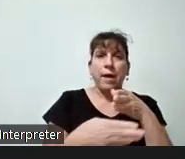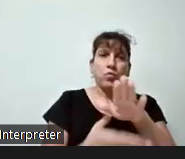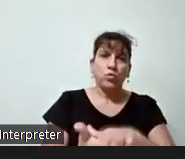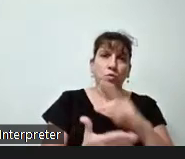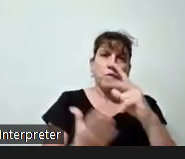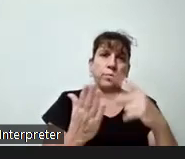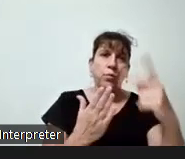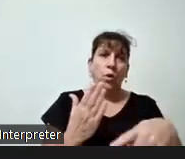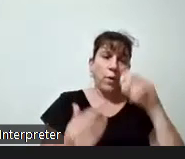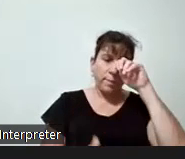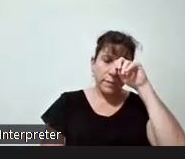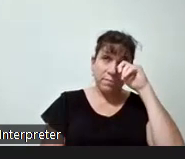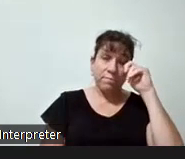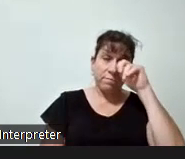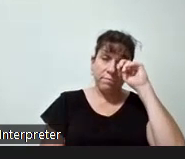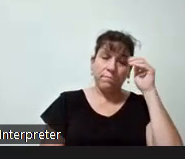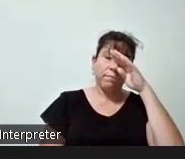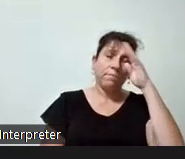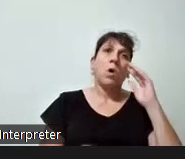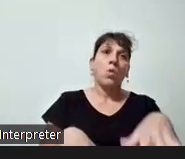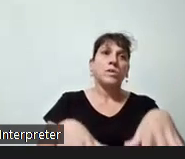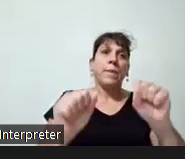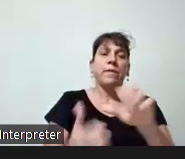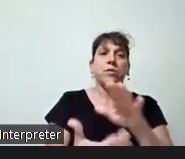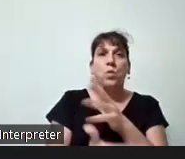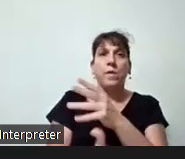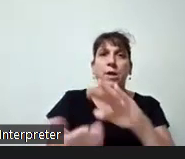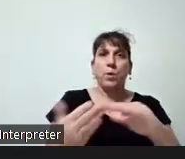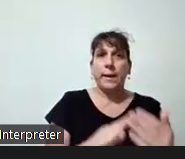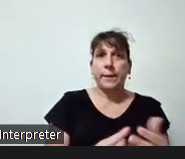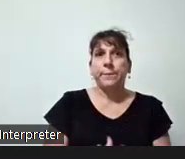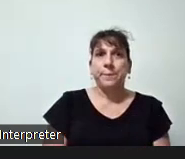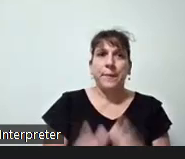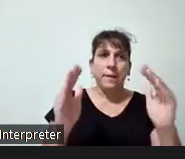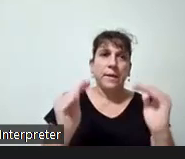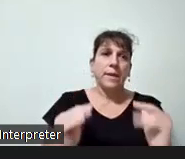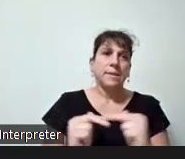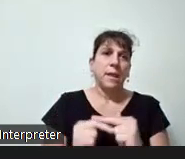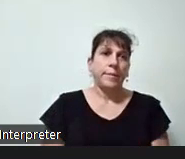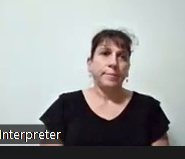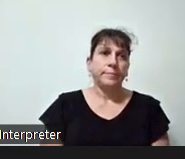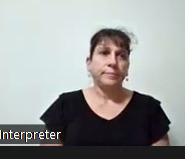programs hosted by the school and the community. Next slide.